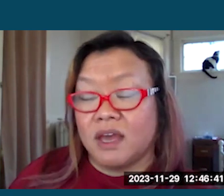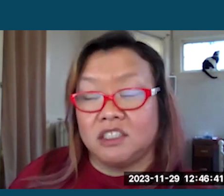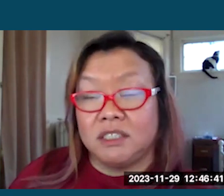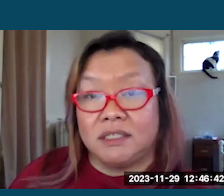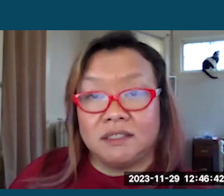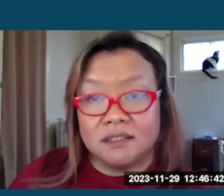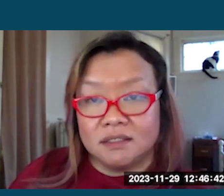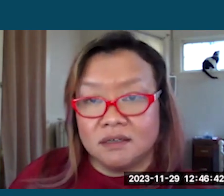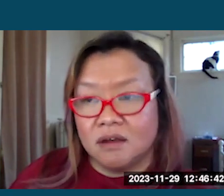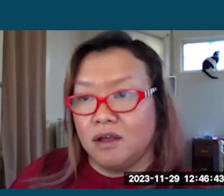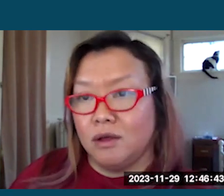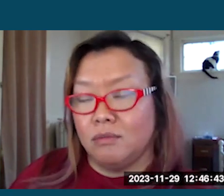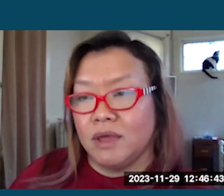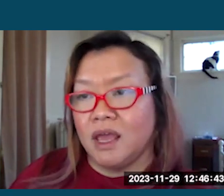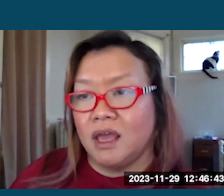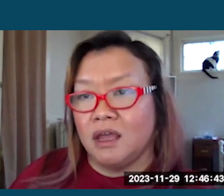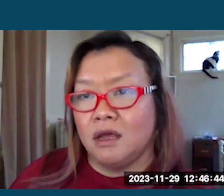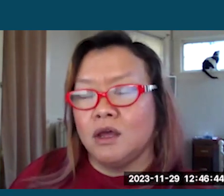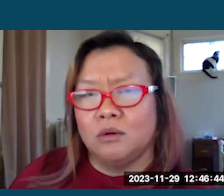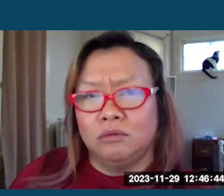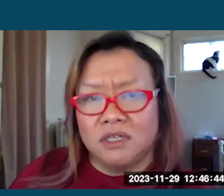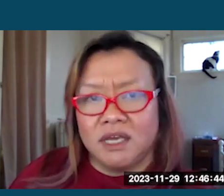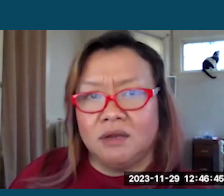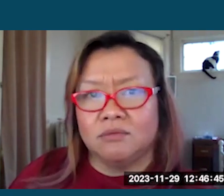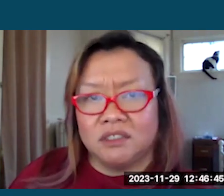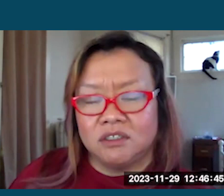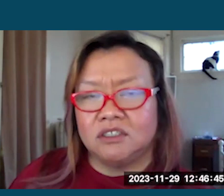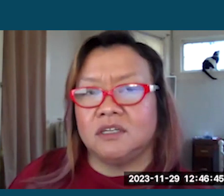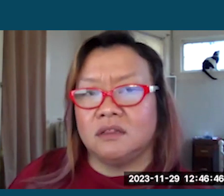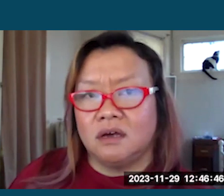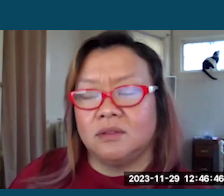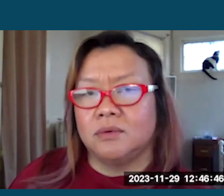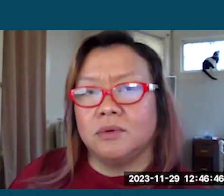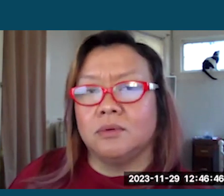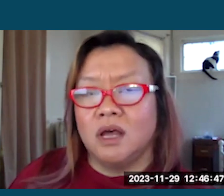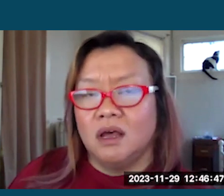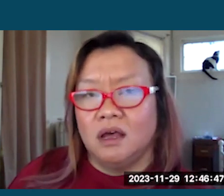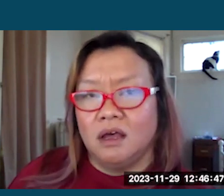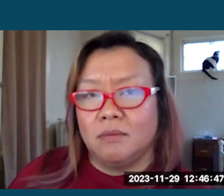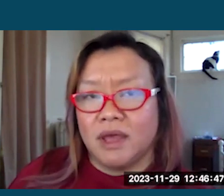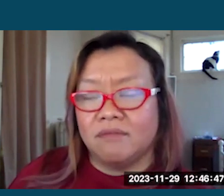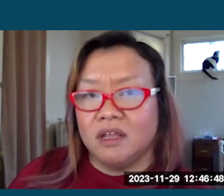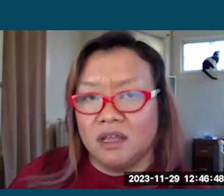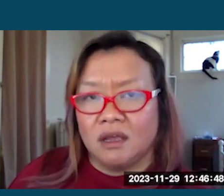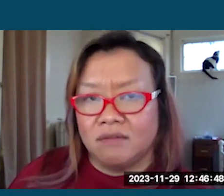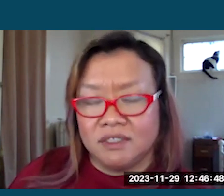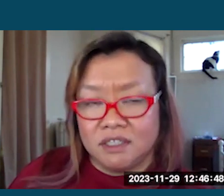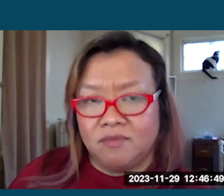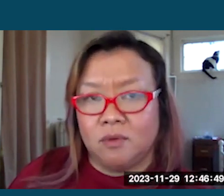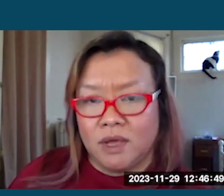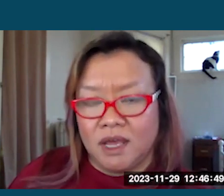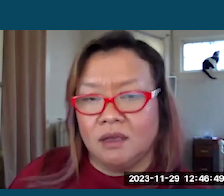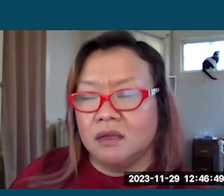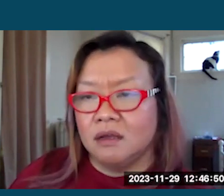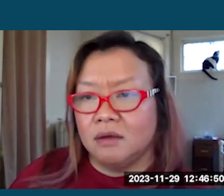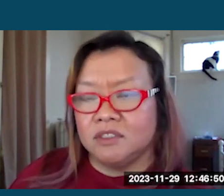the fact that she listened and really researched and thought through everything, every step of